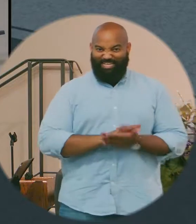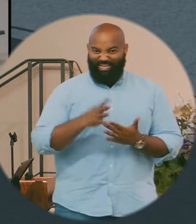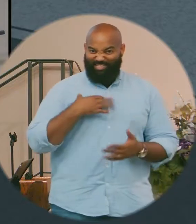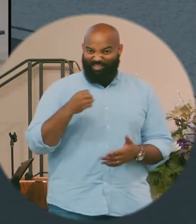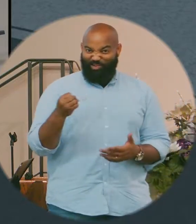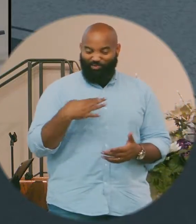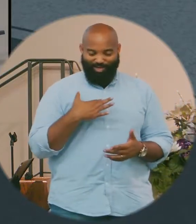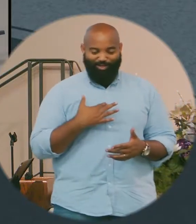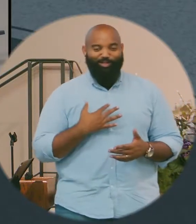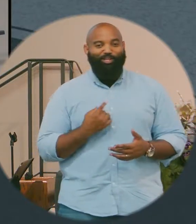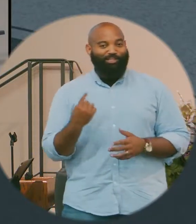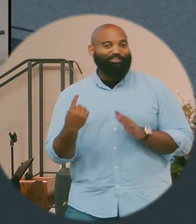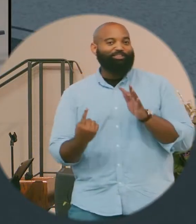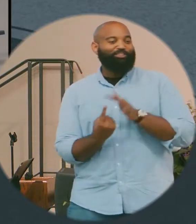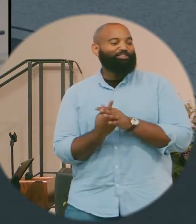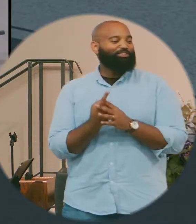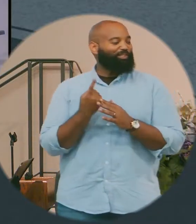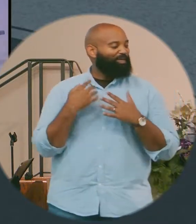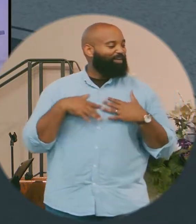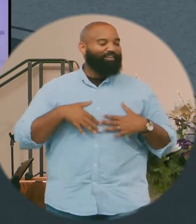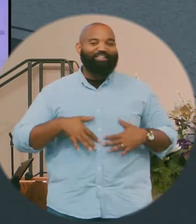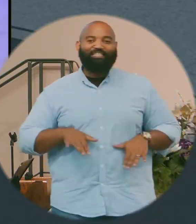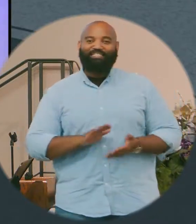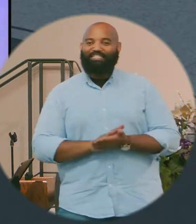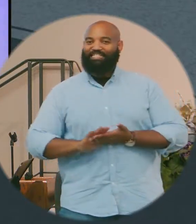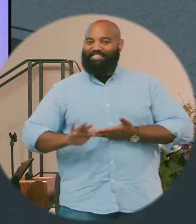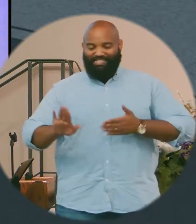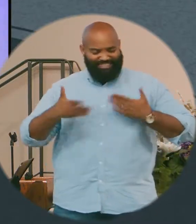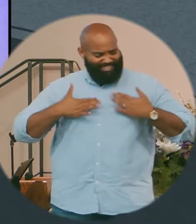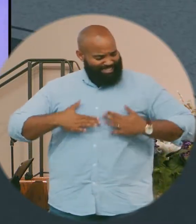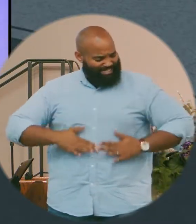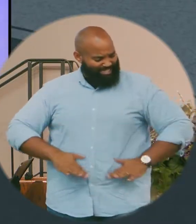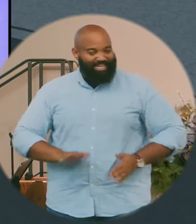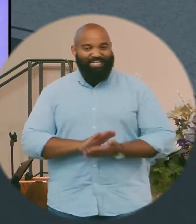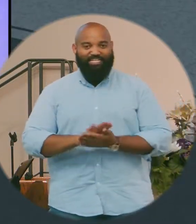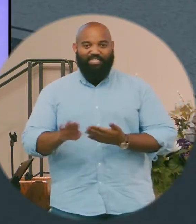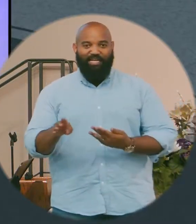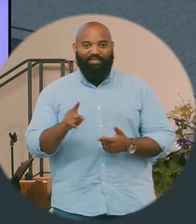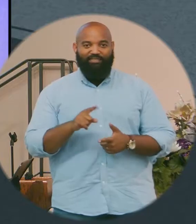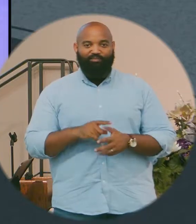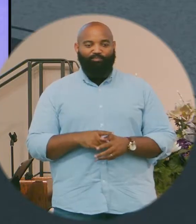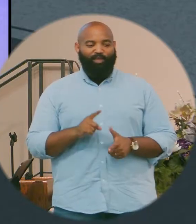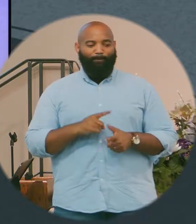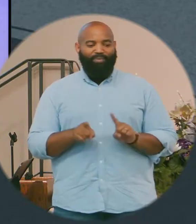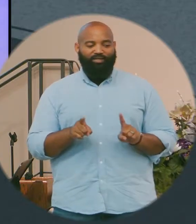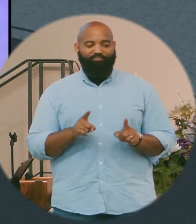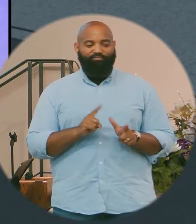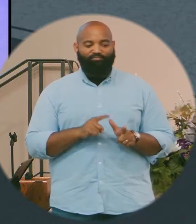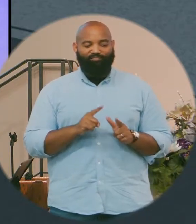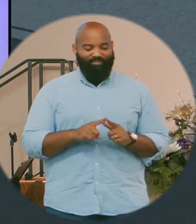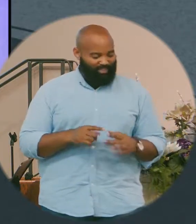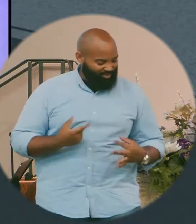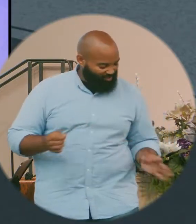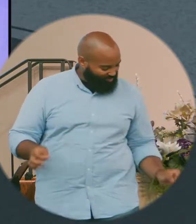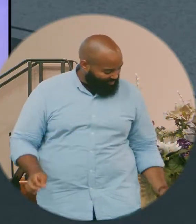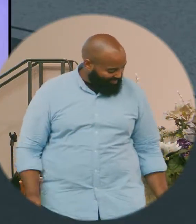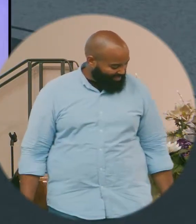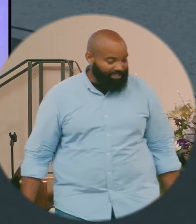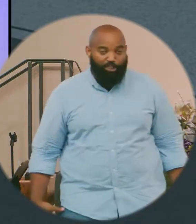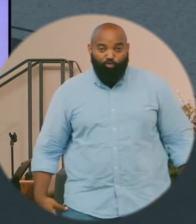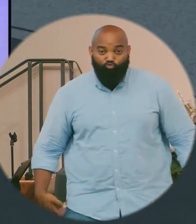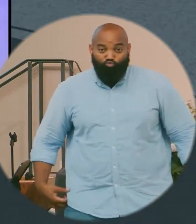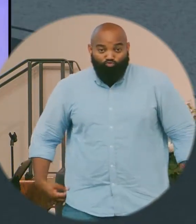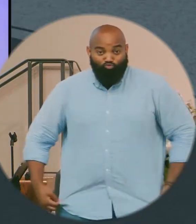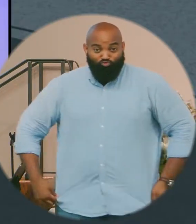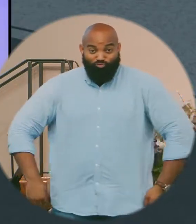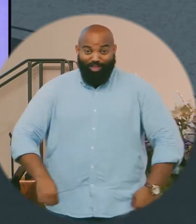On first Sundays, and we wear all white and on here at Word, and we got to get, you know, you get out the car a little different. You